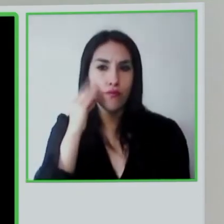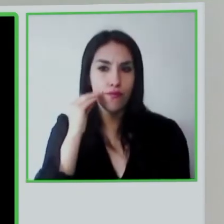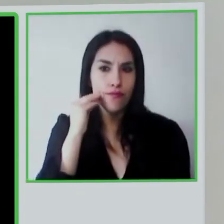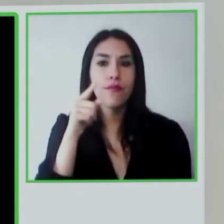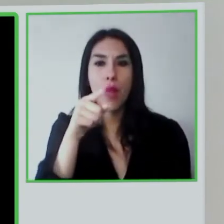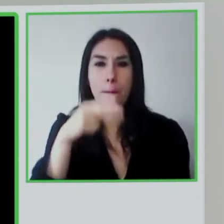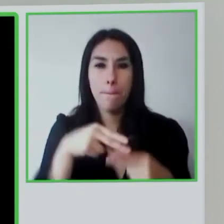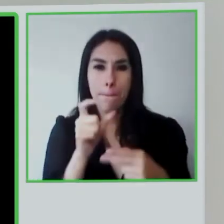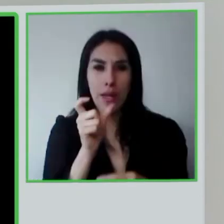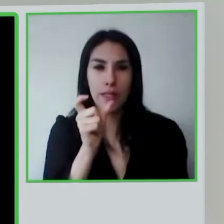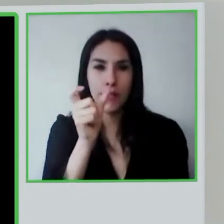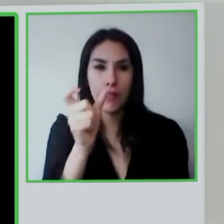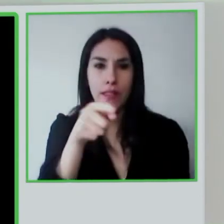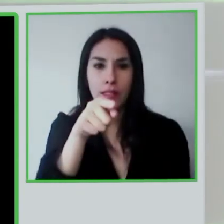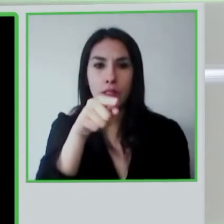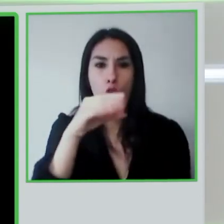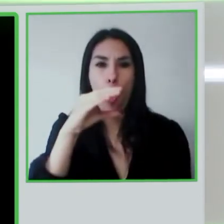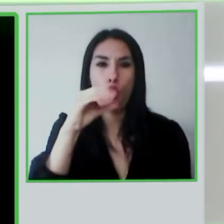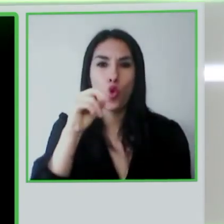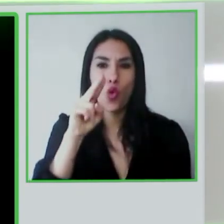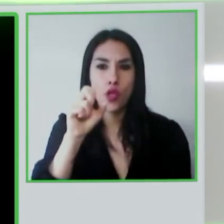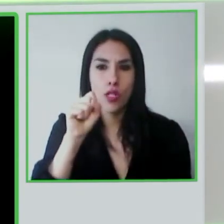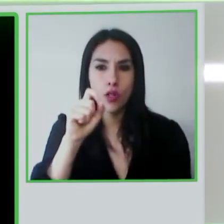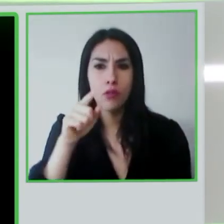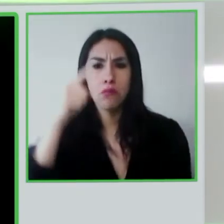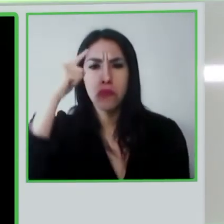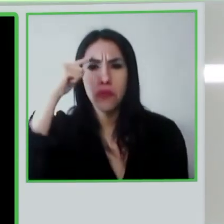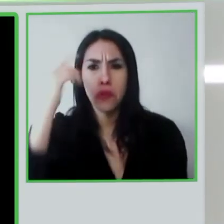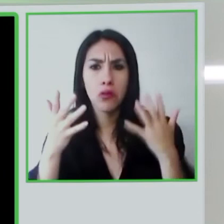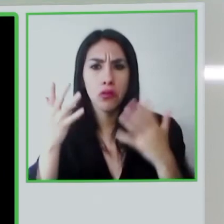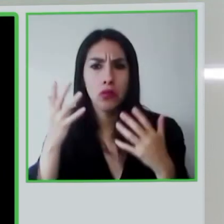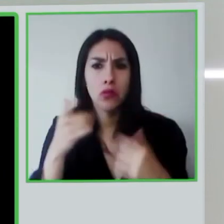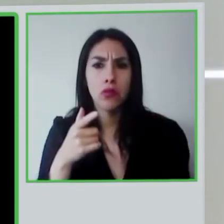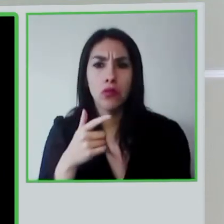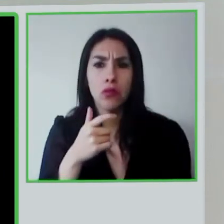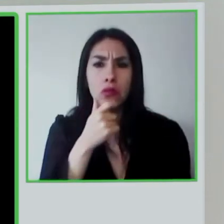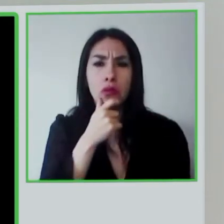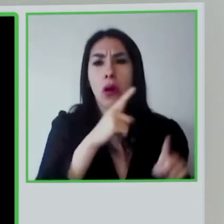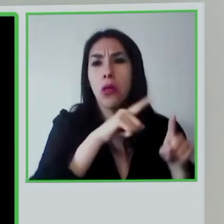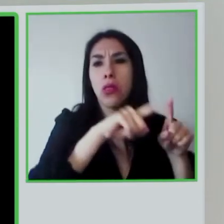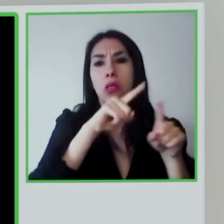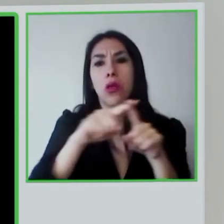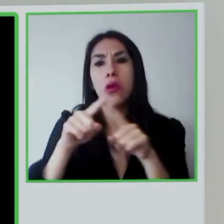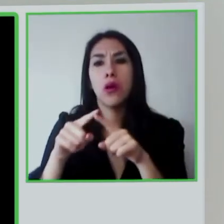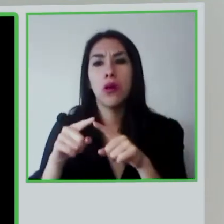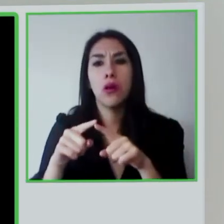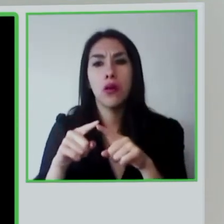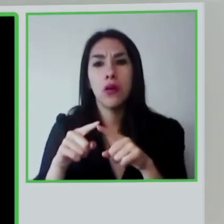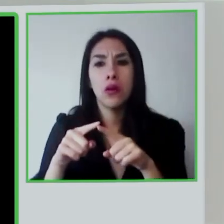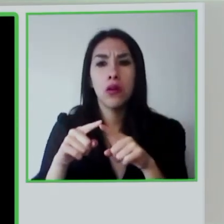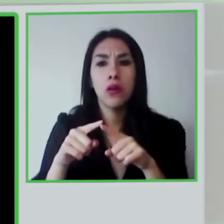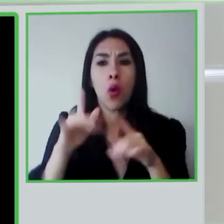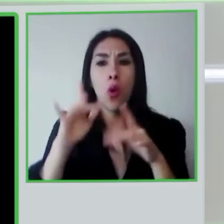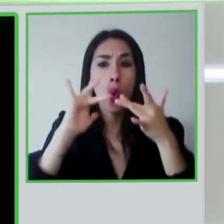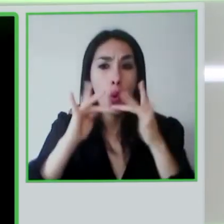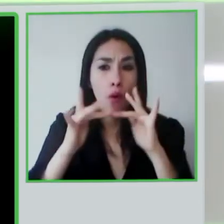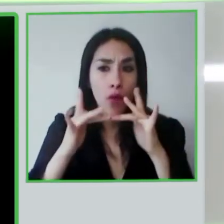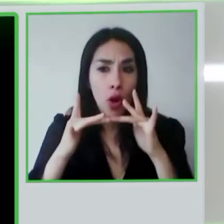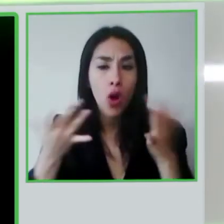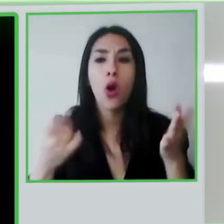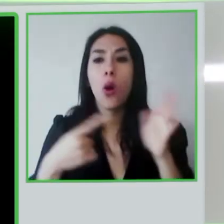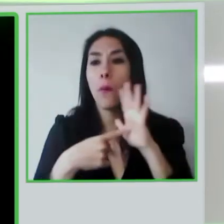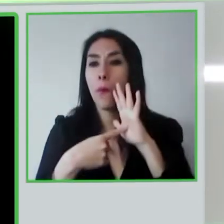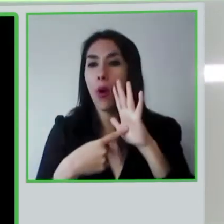in the commercial sense. Millions of clients will have the ease to purchase, for instance, on